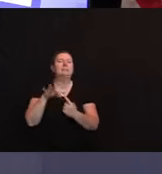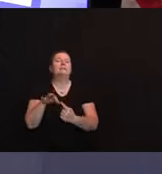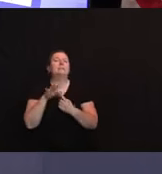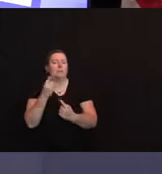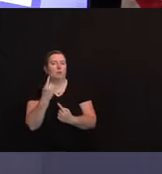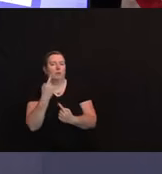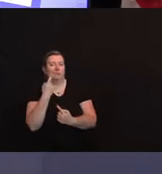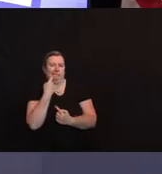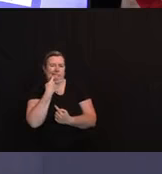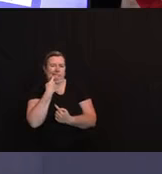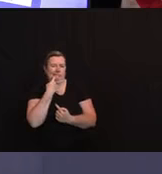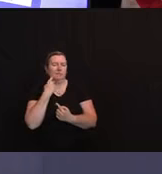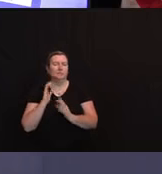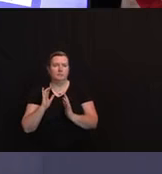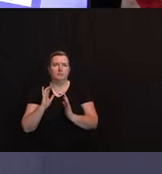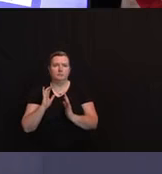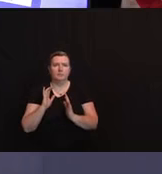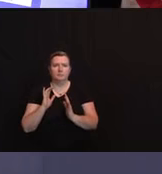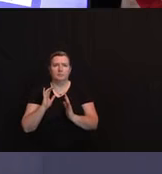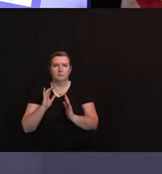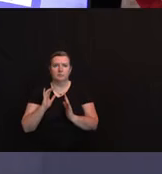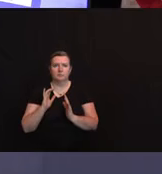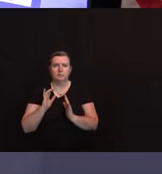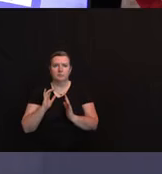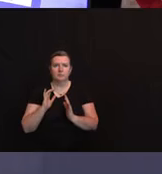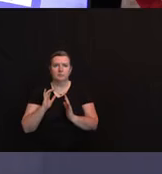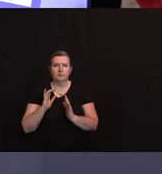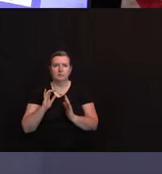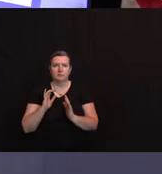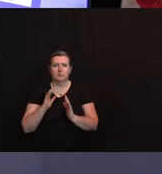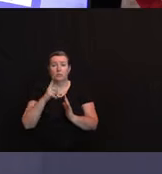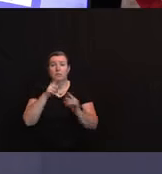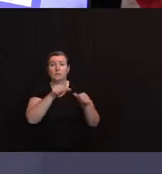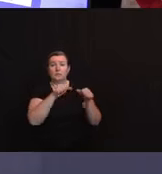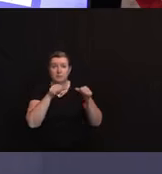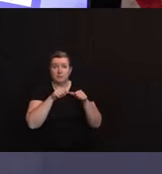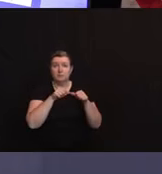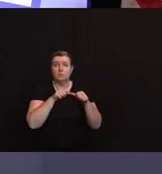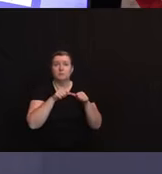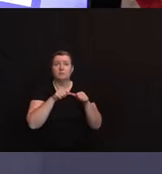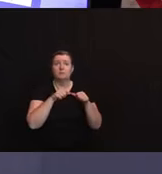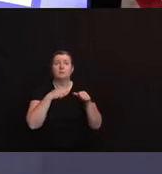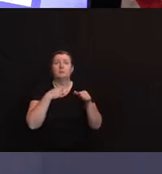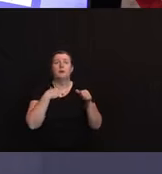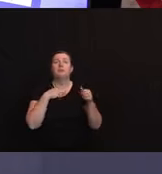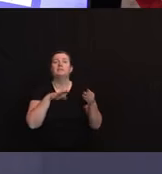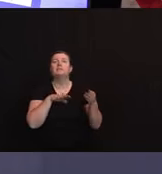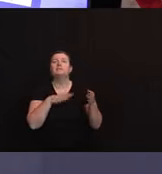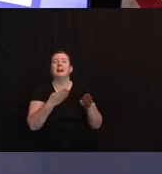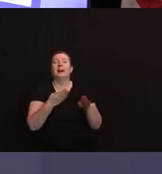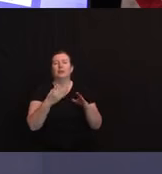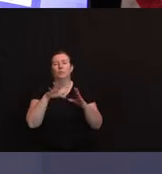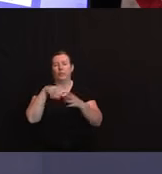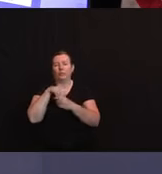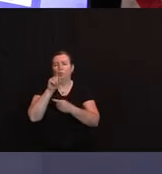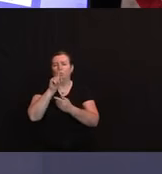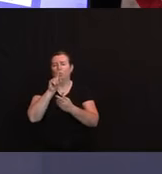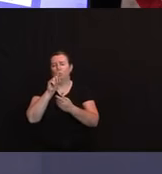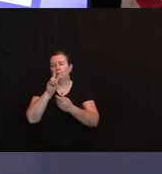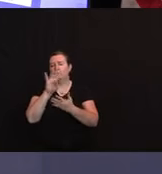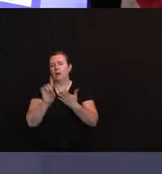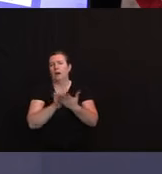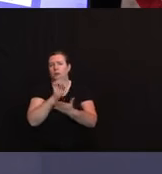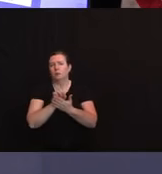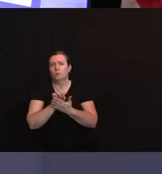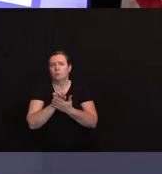5 deaths in the past 24 hours. At the state veteran homes, the numbers remain the same as they do in